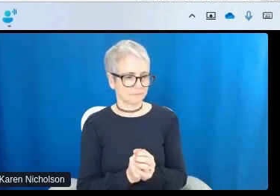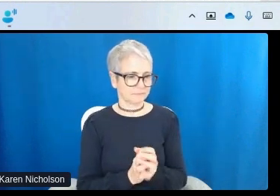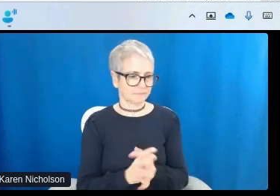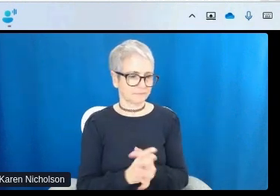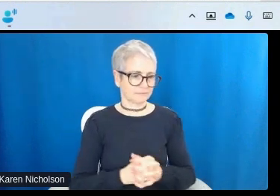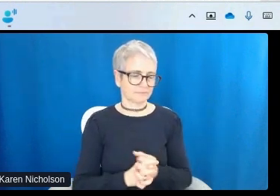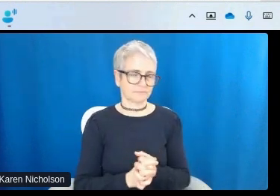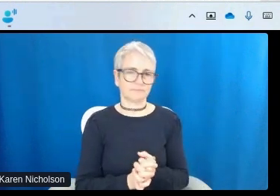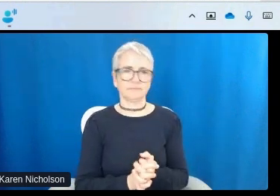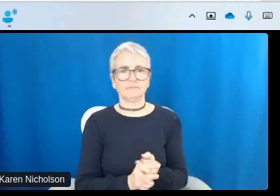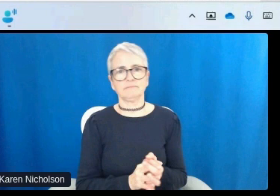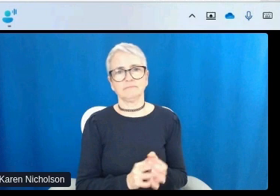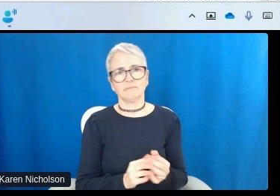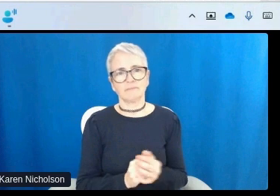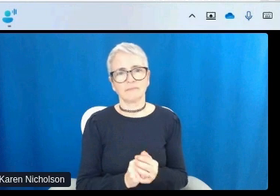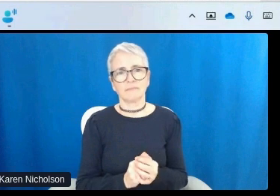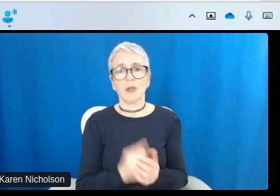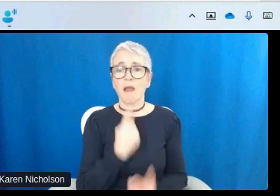Command mode.